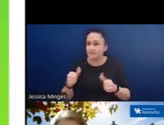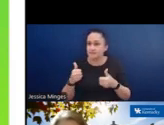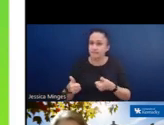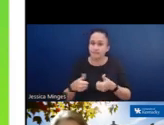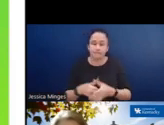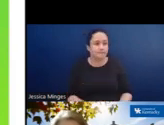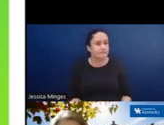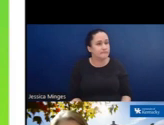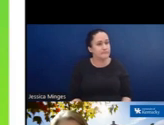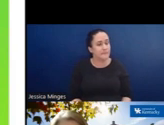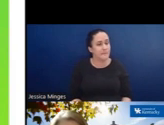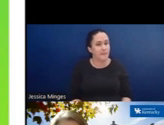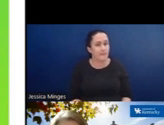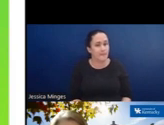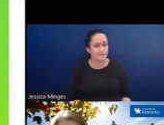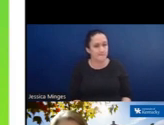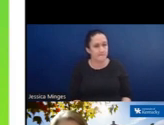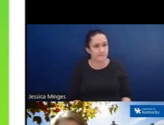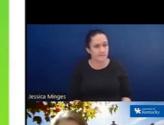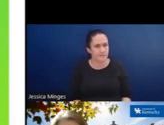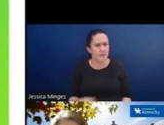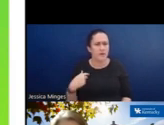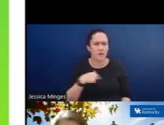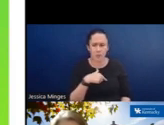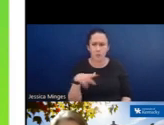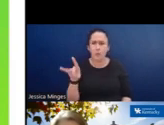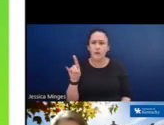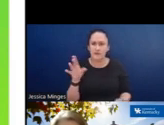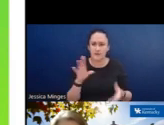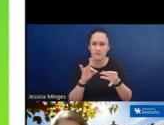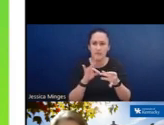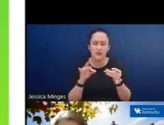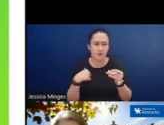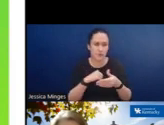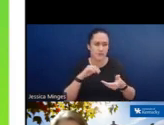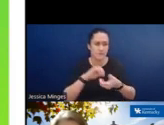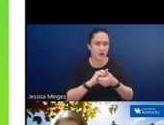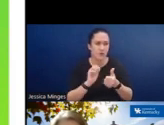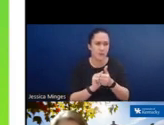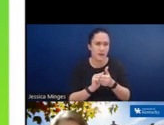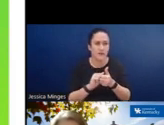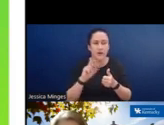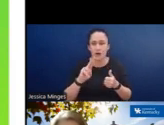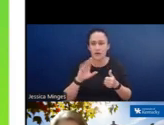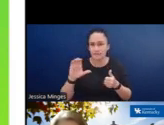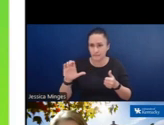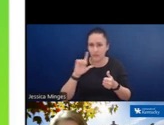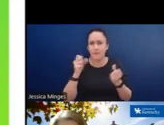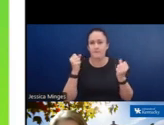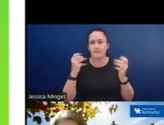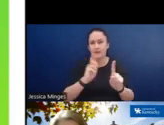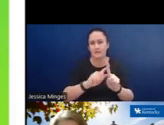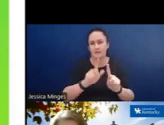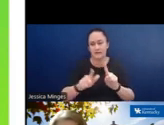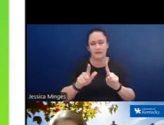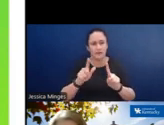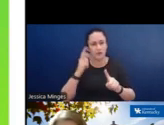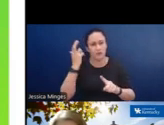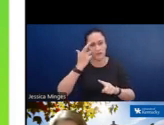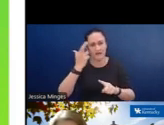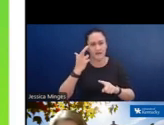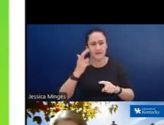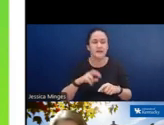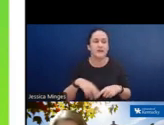And so we had mentioned that we partner with recovery community centers for a variety of reasons, one of which it just